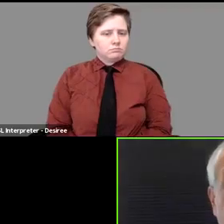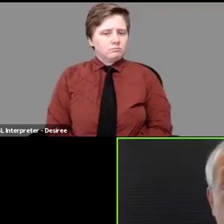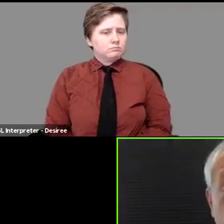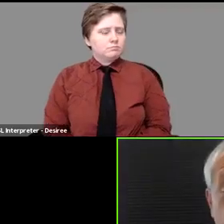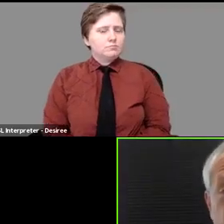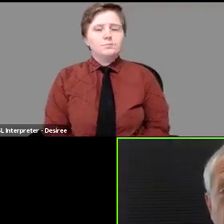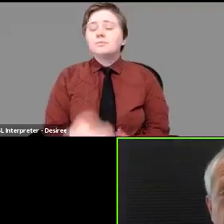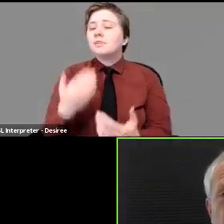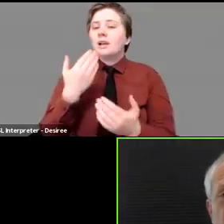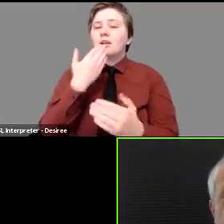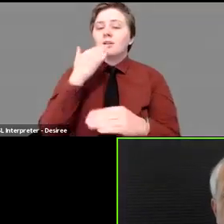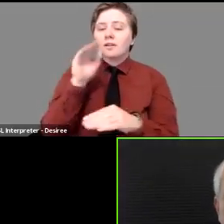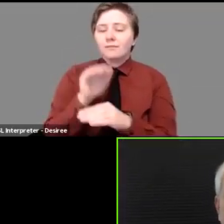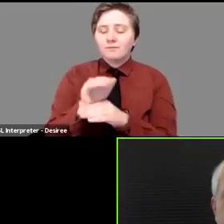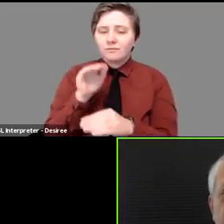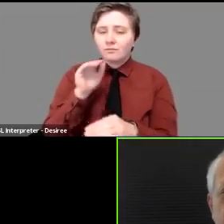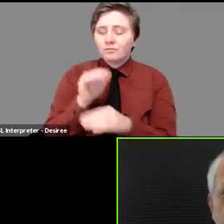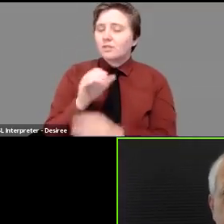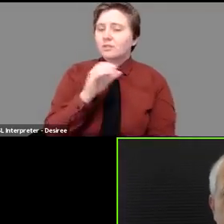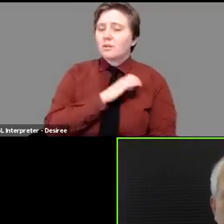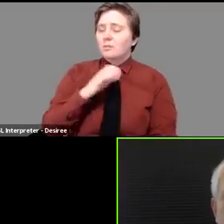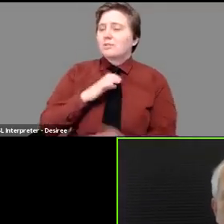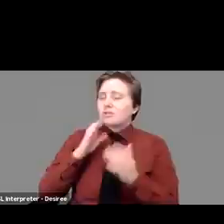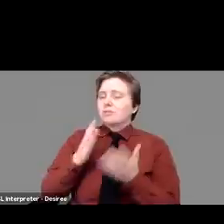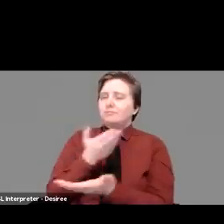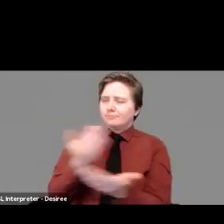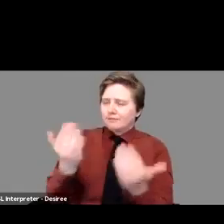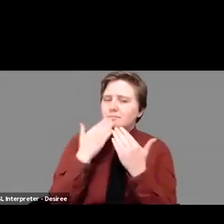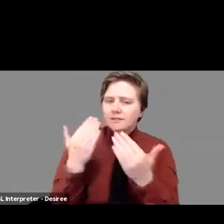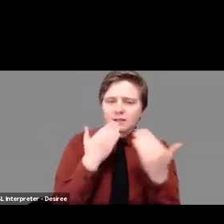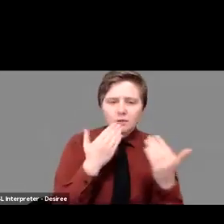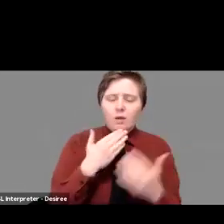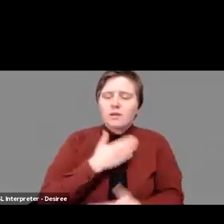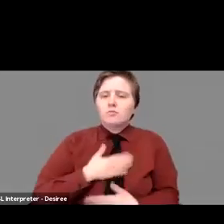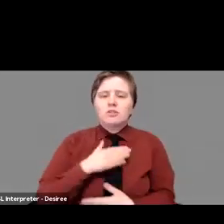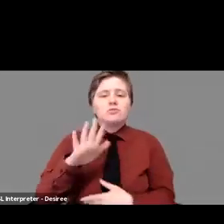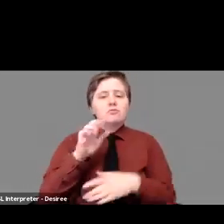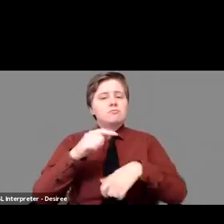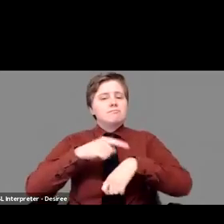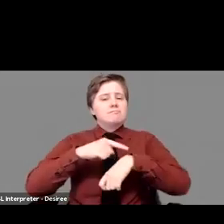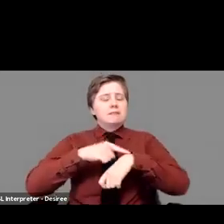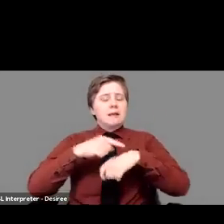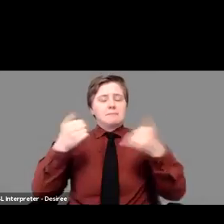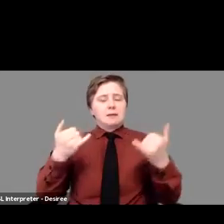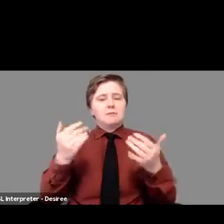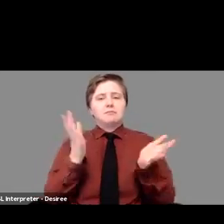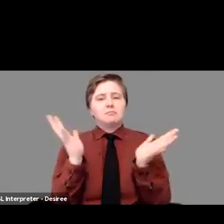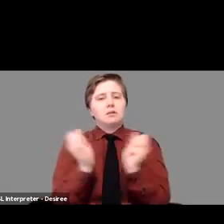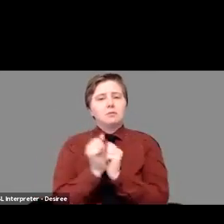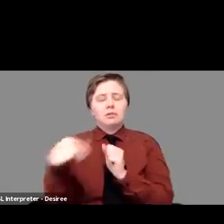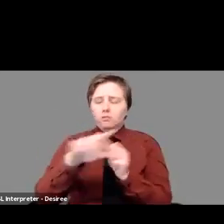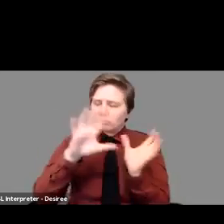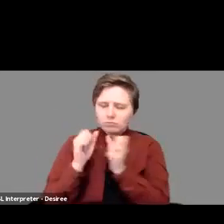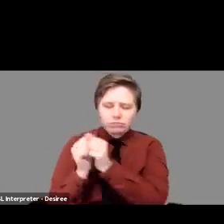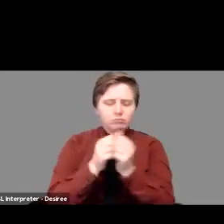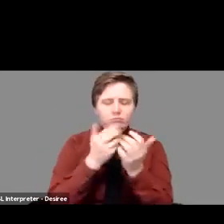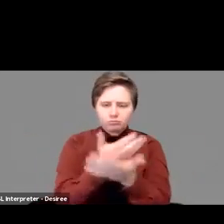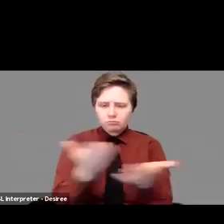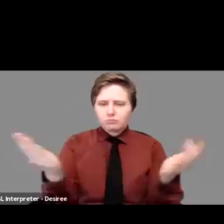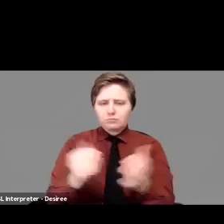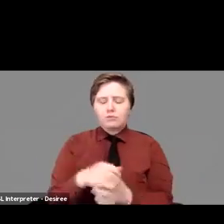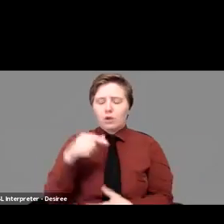good afternoon, Commissioners, Mayor. Thank you. Appreciate the opportunity to speak to you collectively.